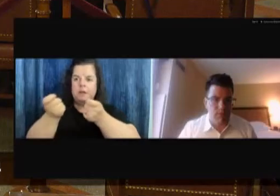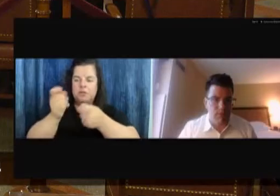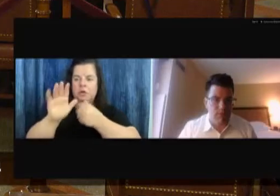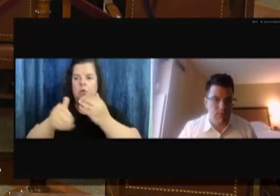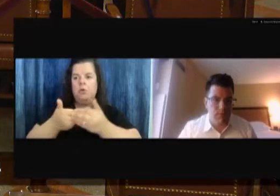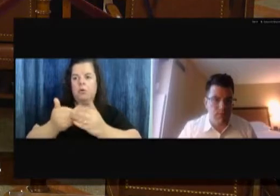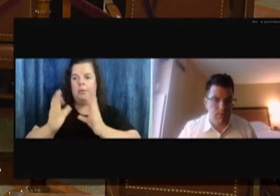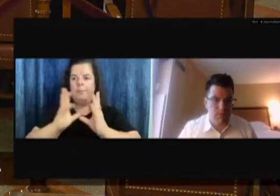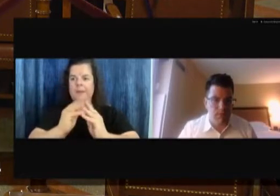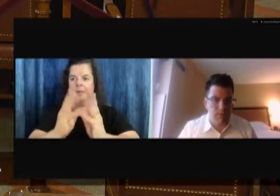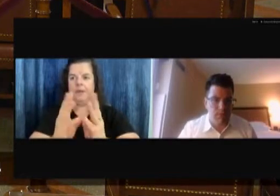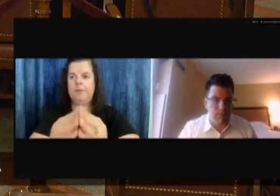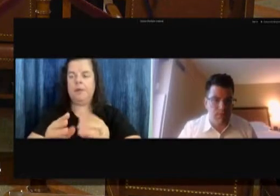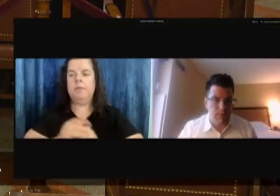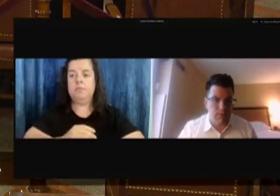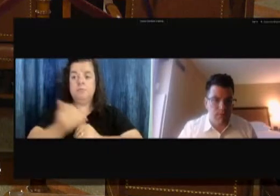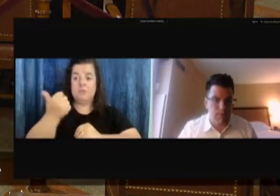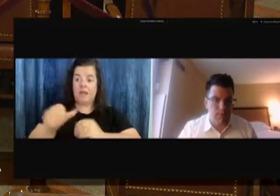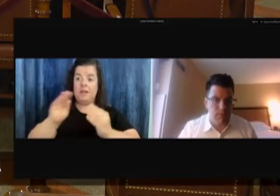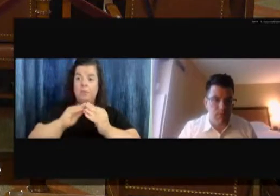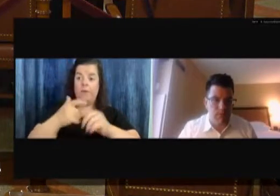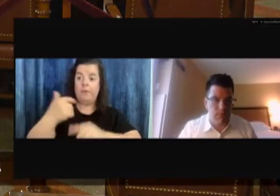you. Anything else from members?